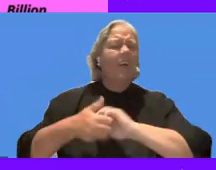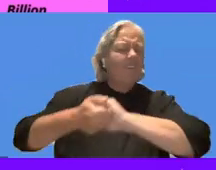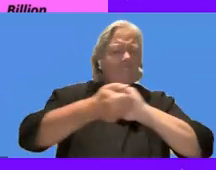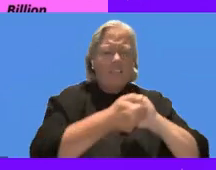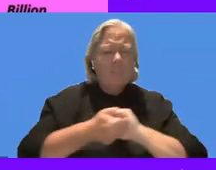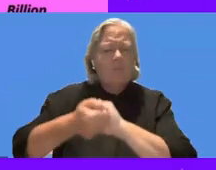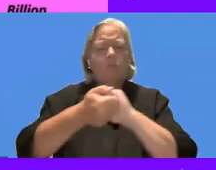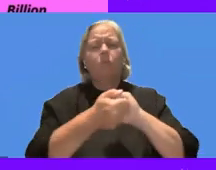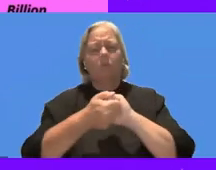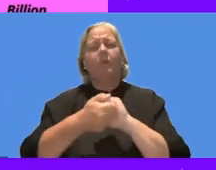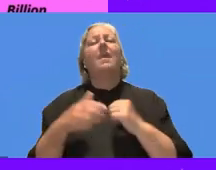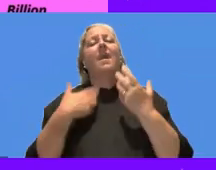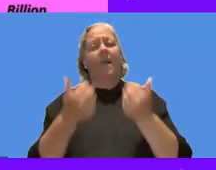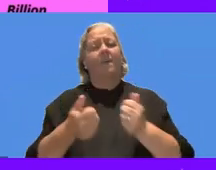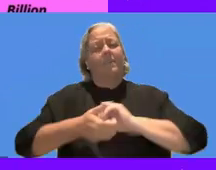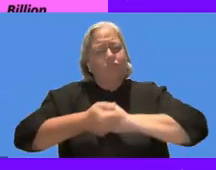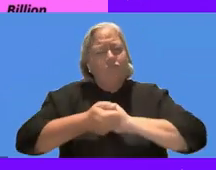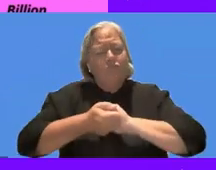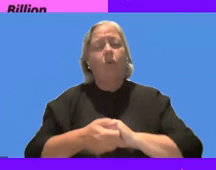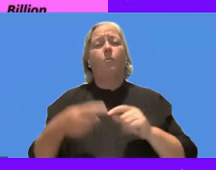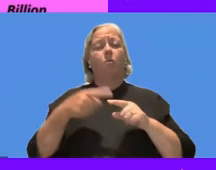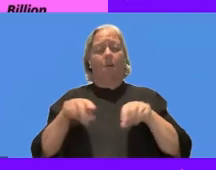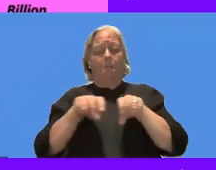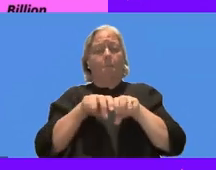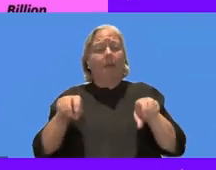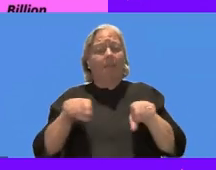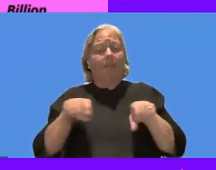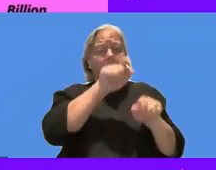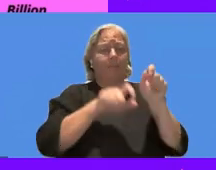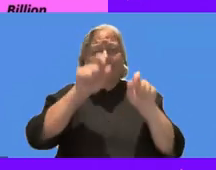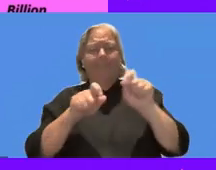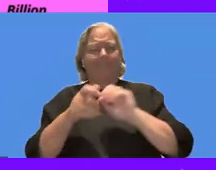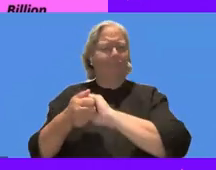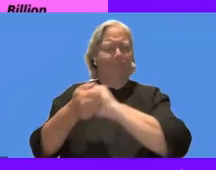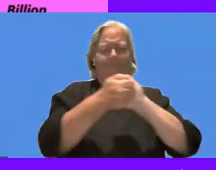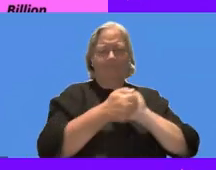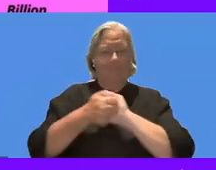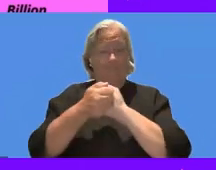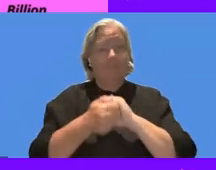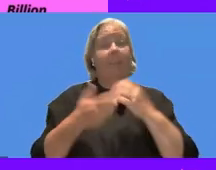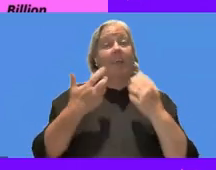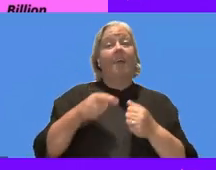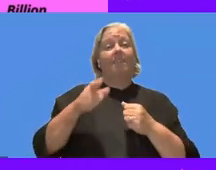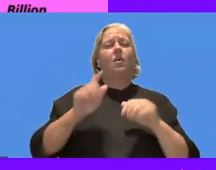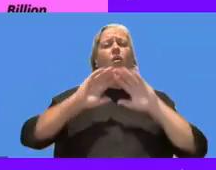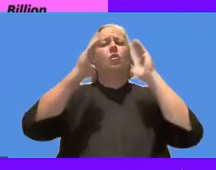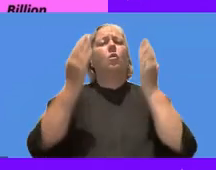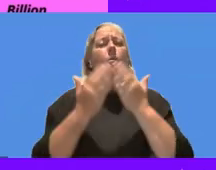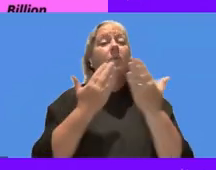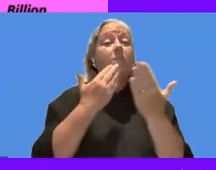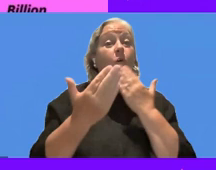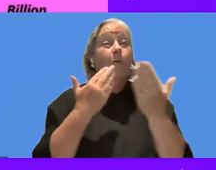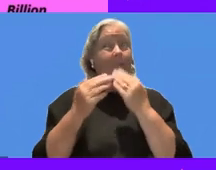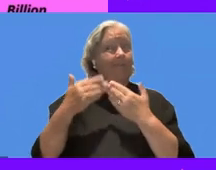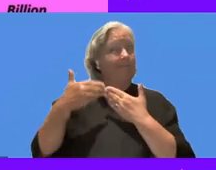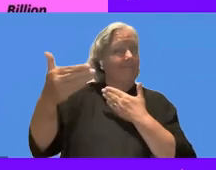for Maternal, Newborn and Child Health, in support of the upcoming Global Forum for Adolescents and the 1.8 billion Young People for